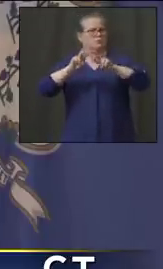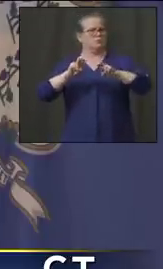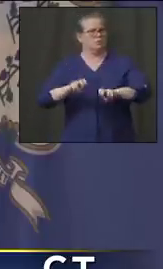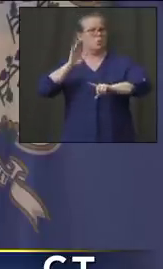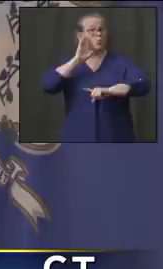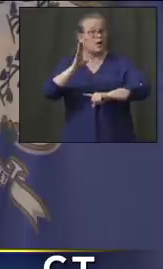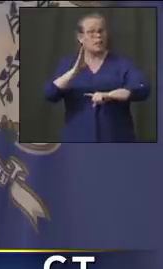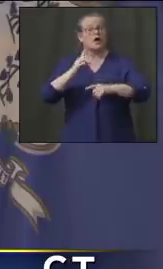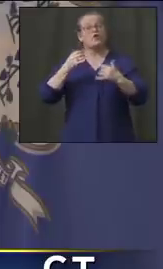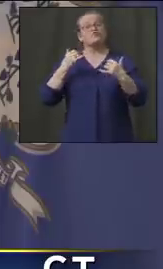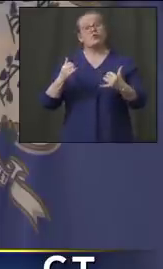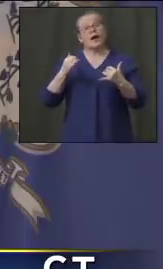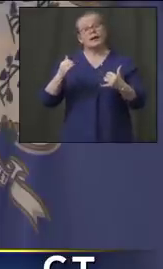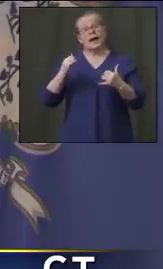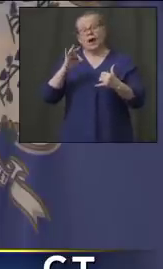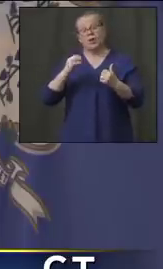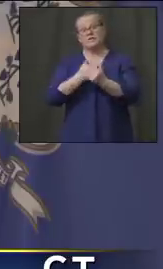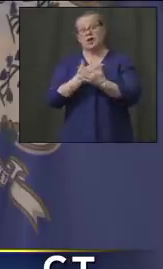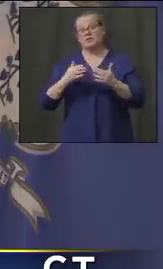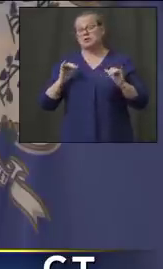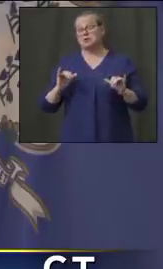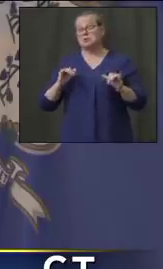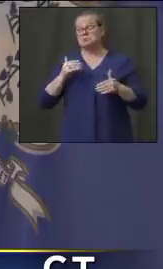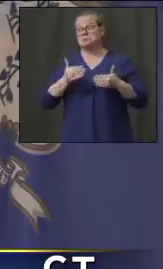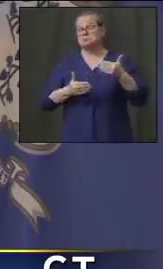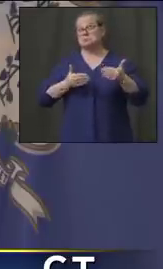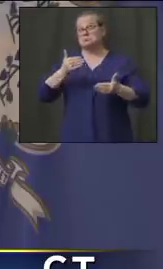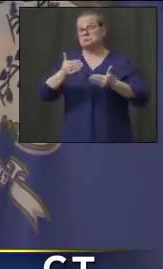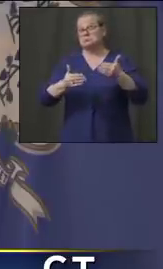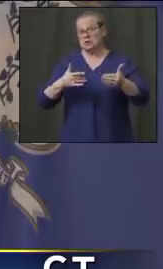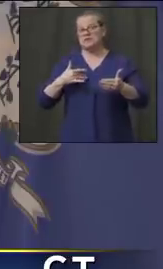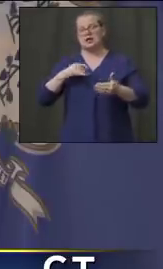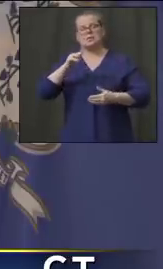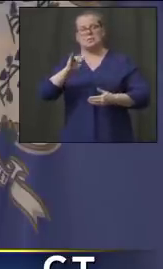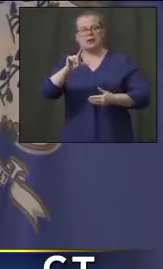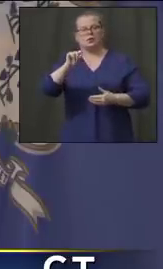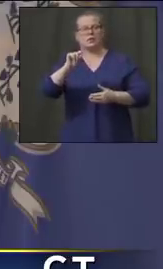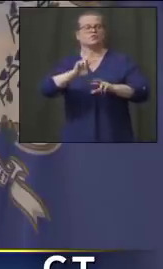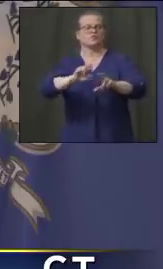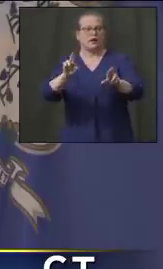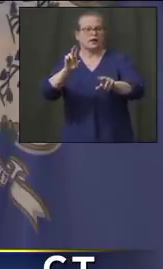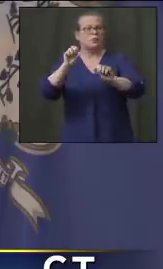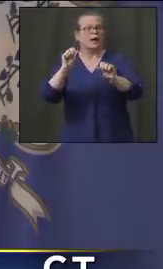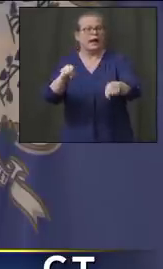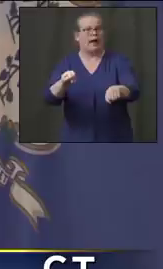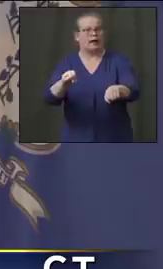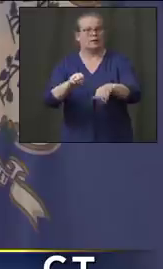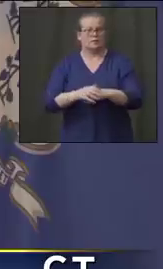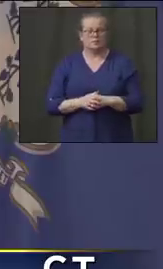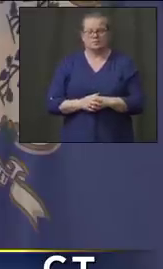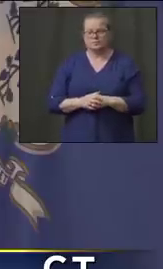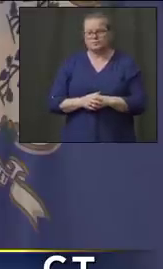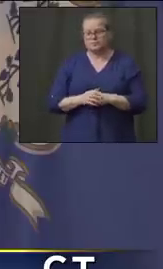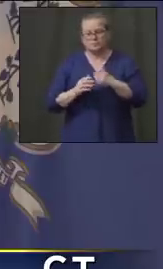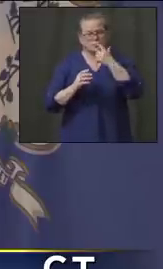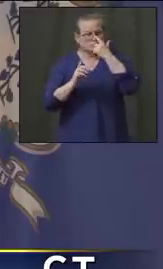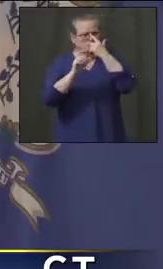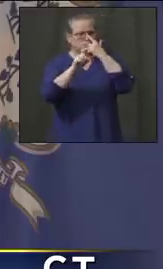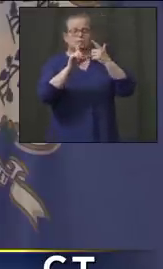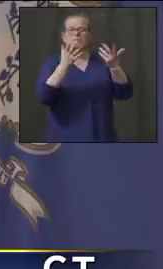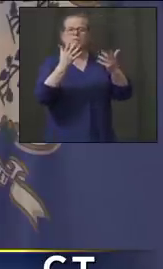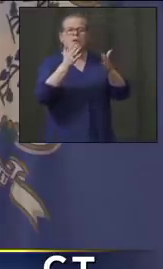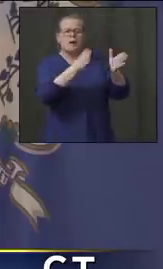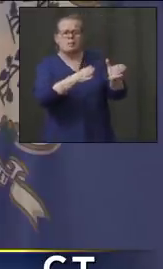on May 20th. And what's the time frame between these different levels of reopening? Is that